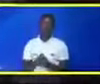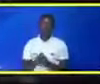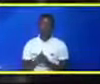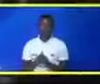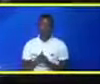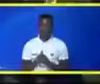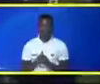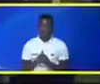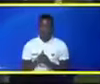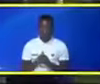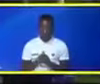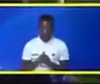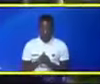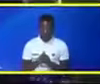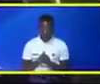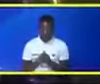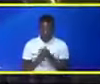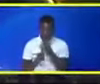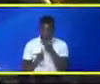Just hold him